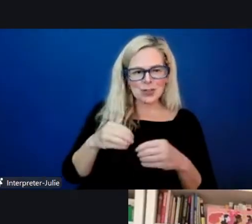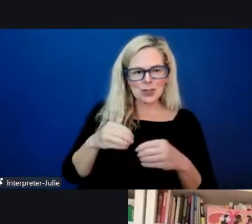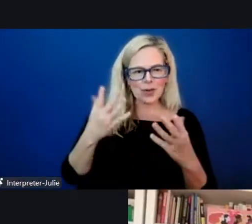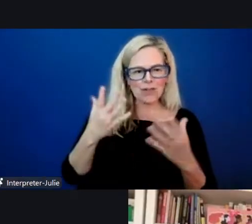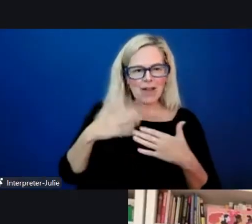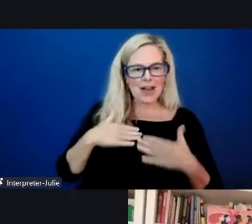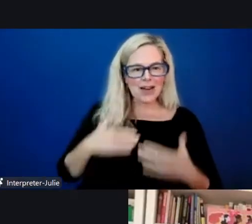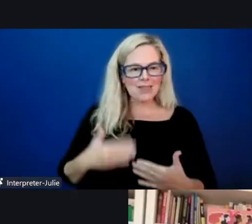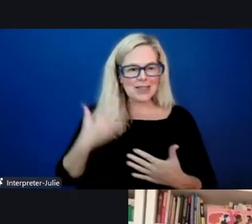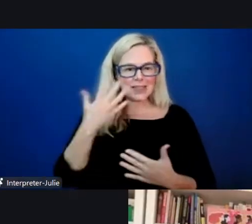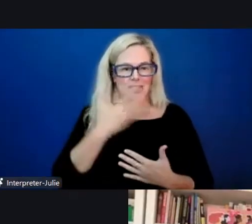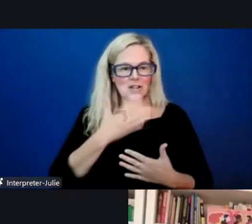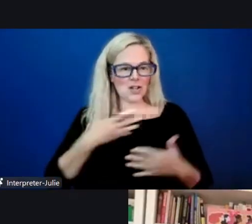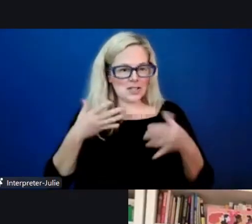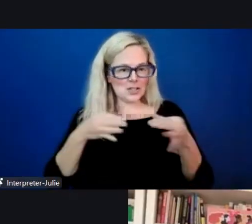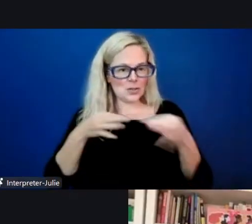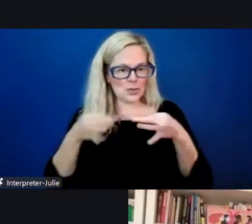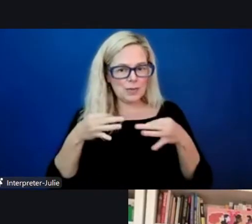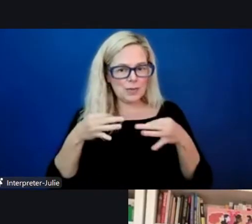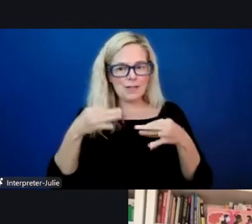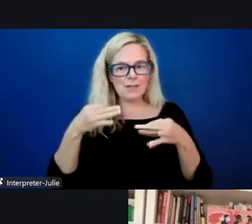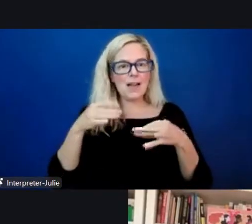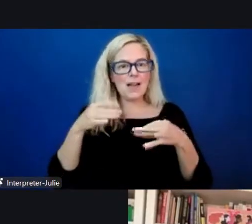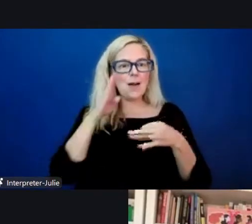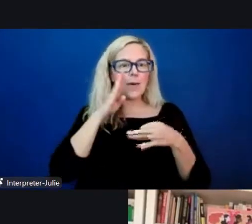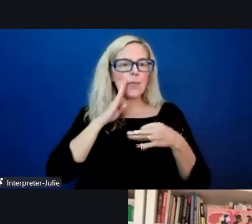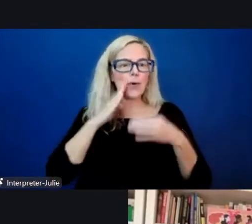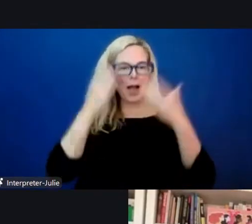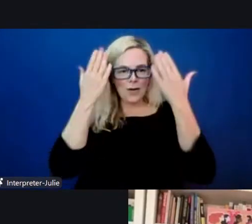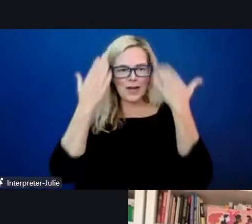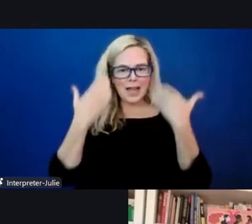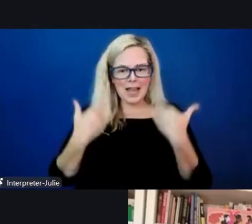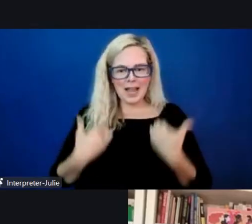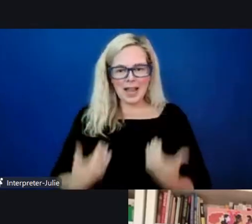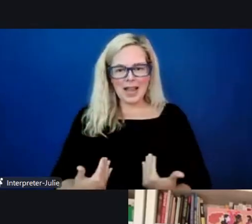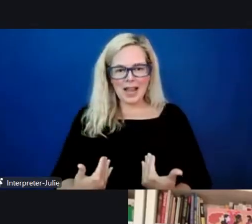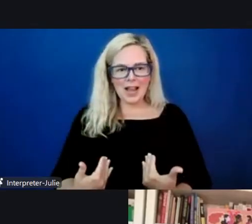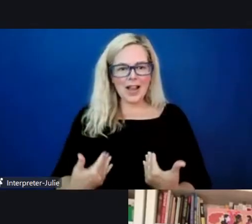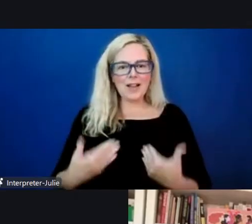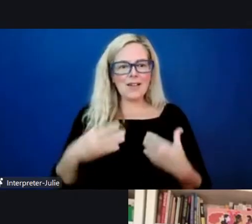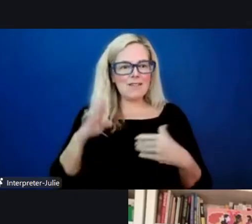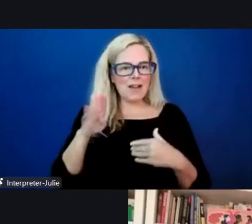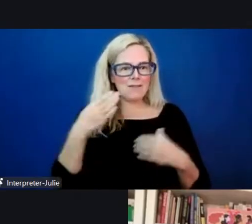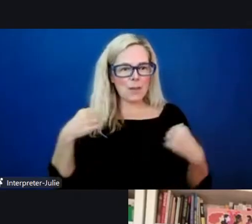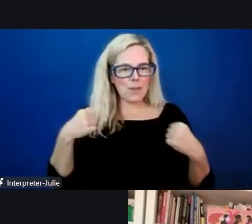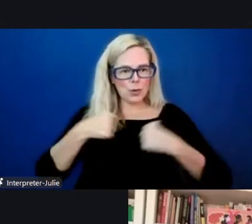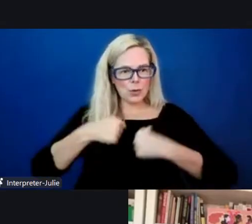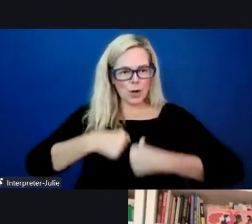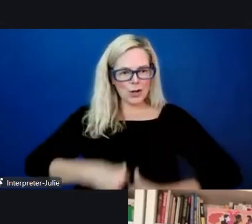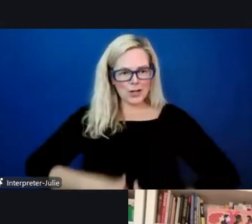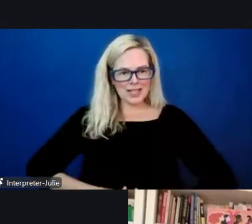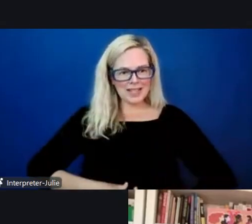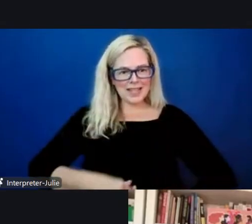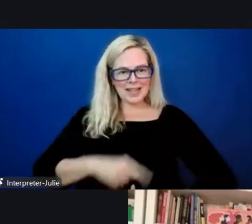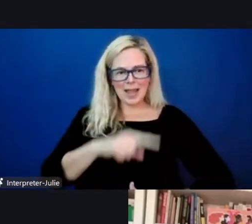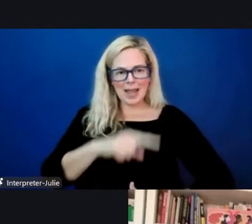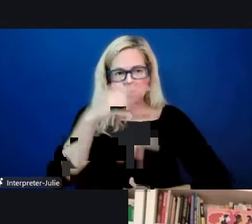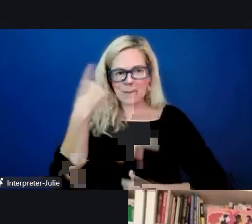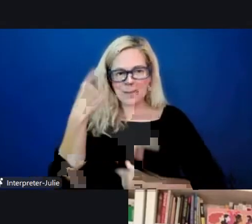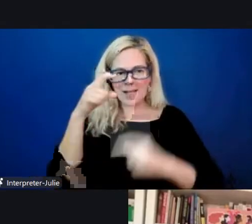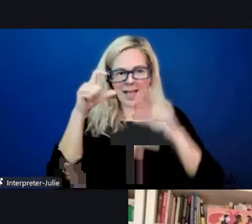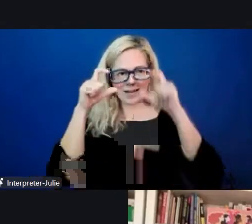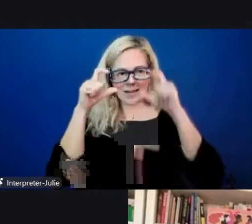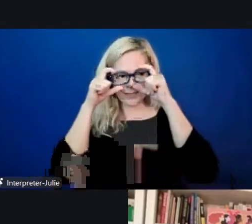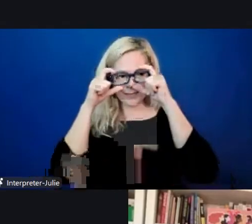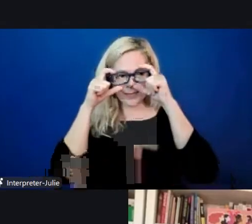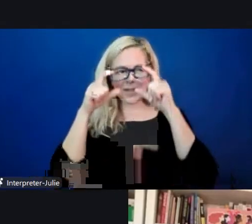I have long brown hair, I'm wearing a blue cardigan, and I'm wearing black framed glasses. And now I really would like to open this opportunity